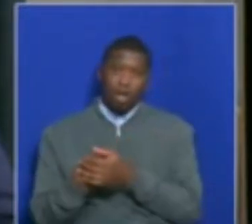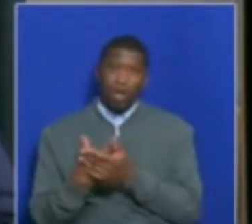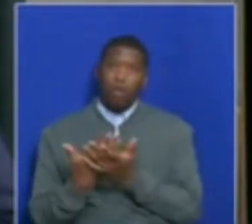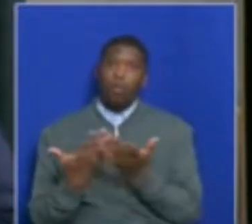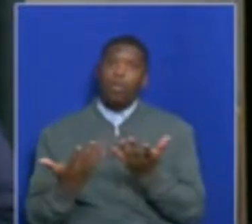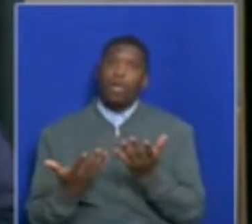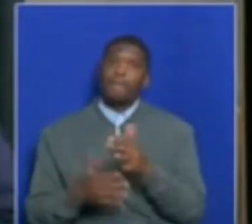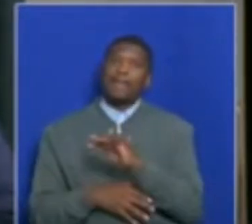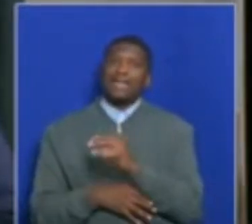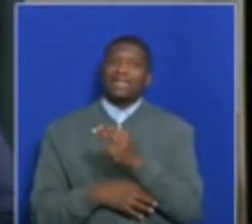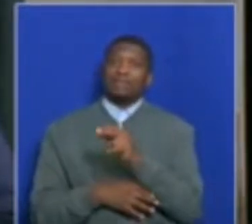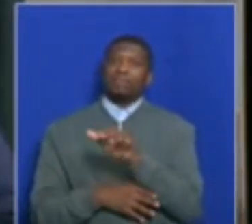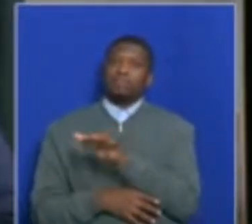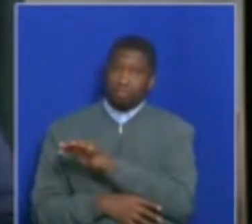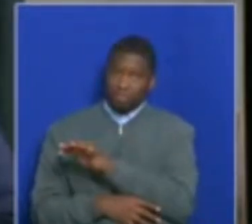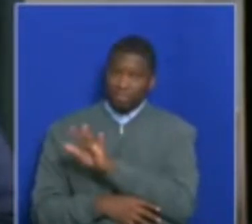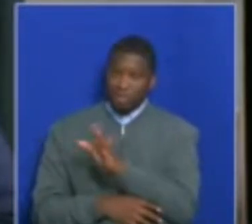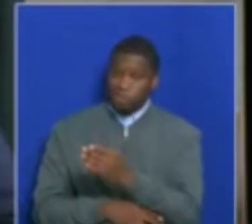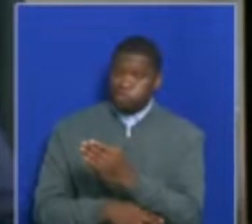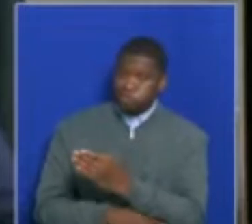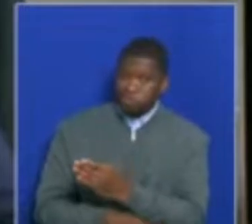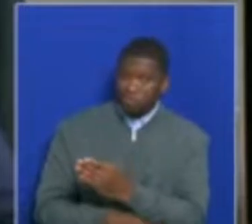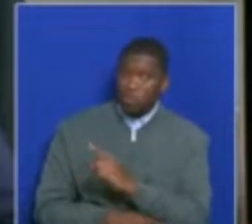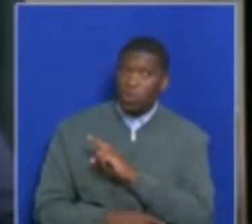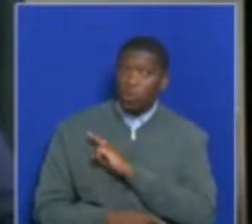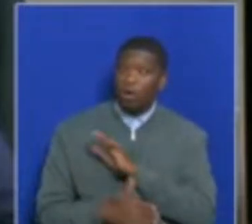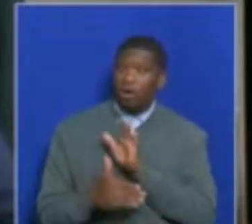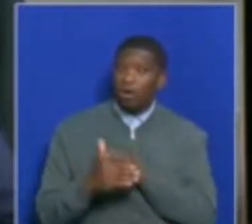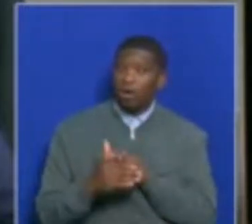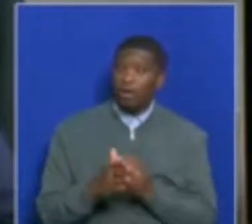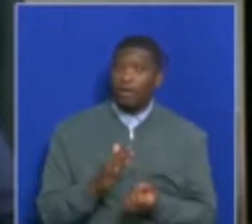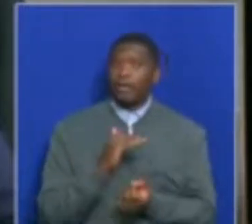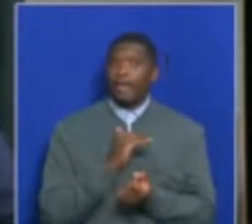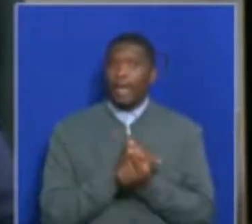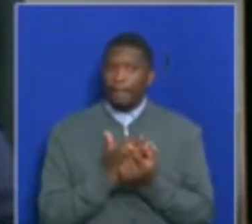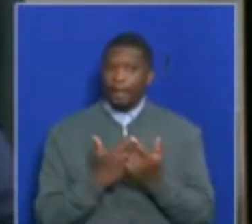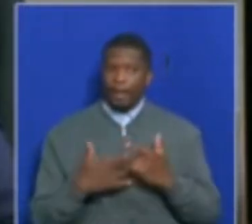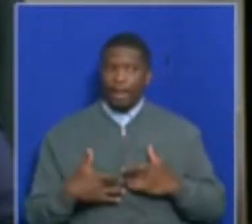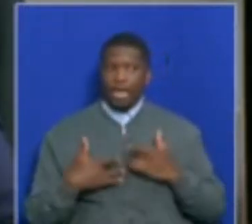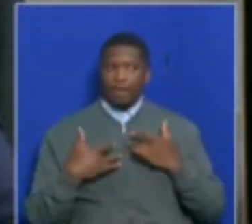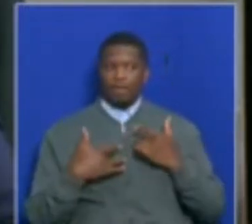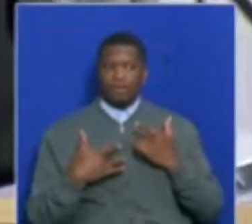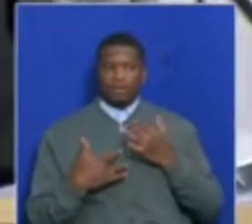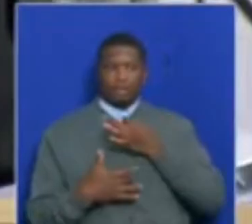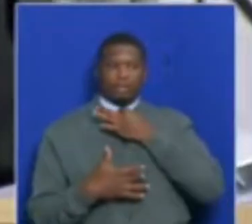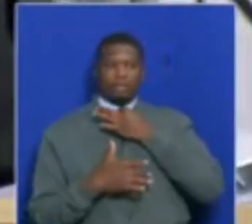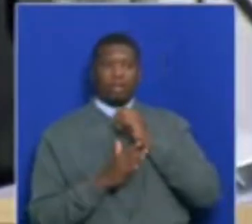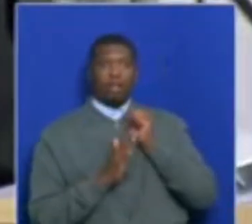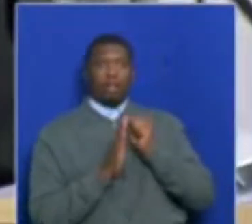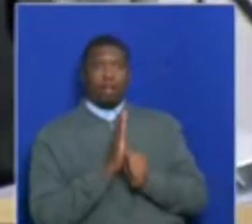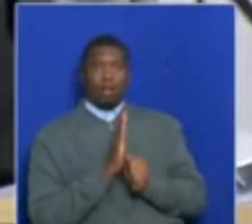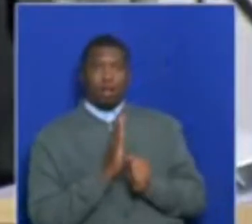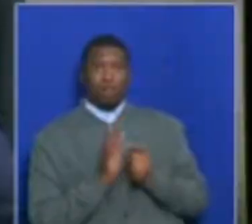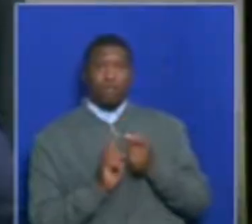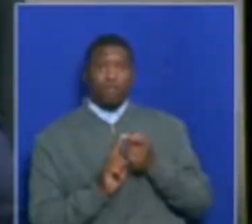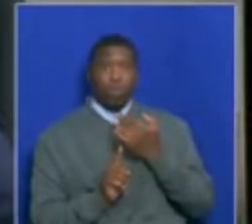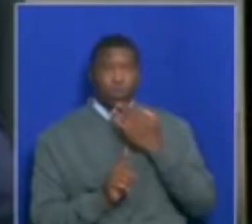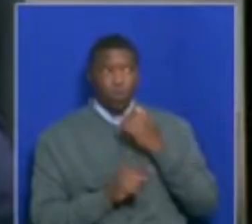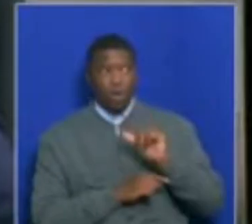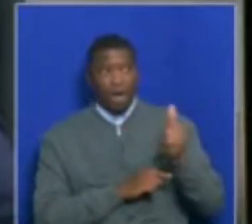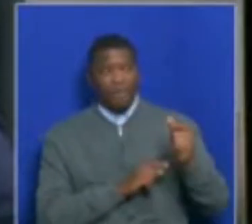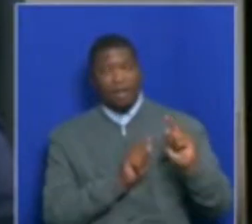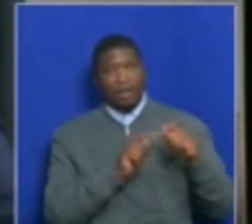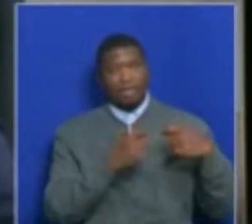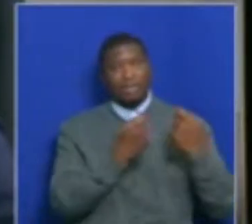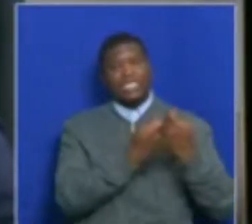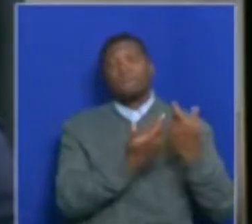Heberden area due to having received death threats. Yeah, from taxi. There you don't say from